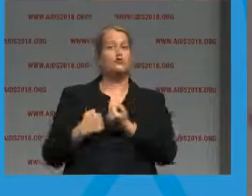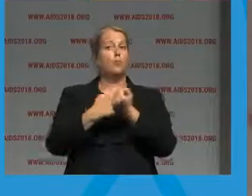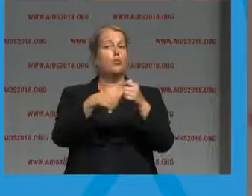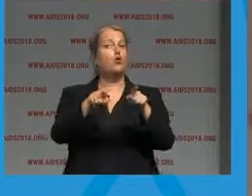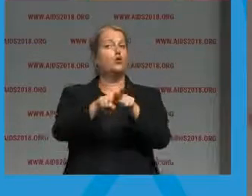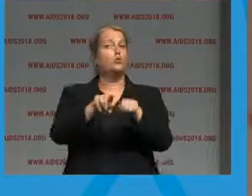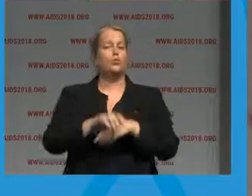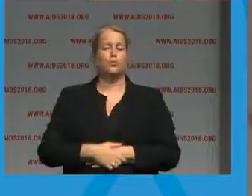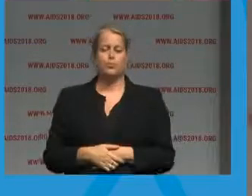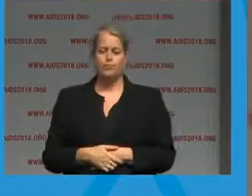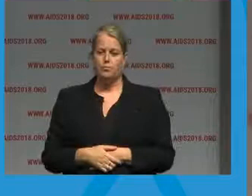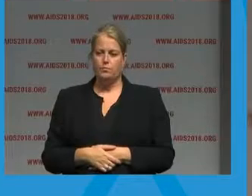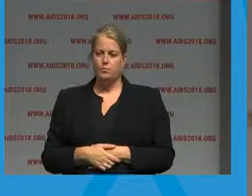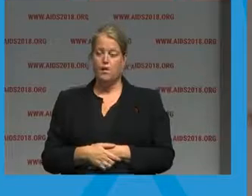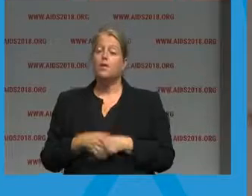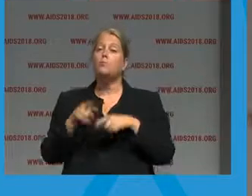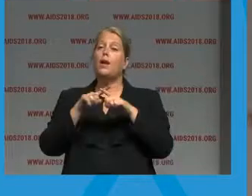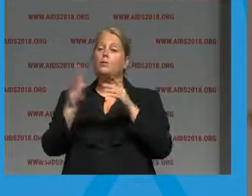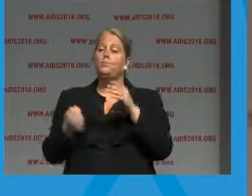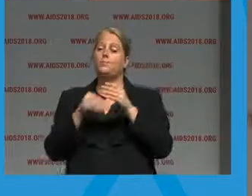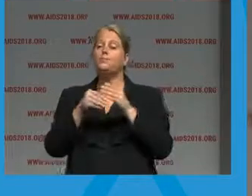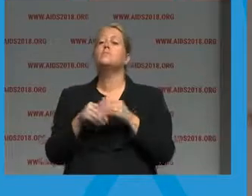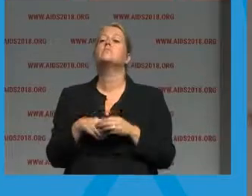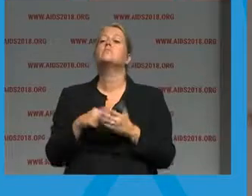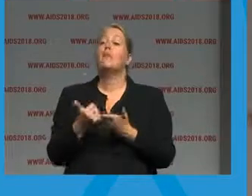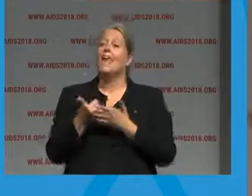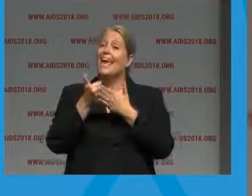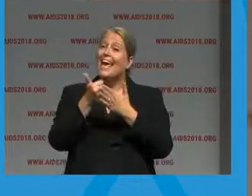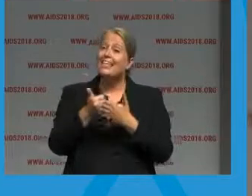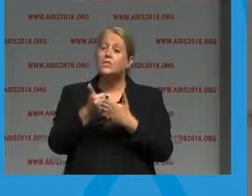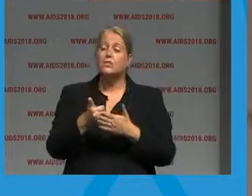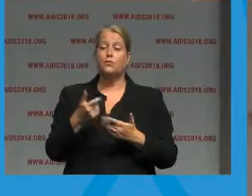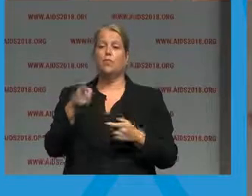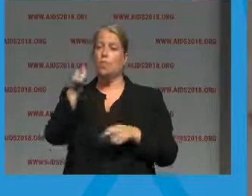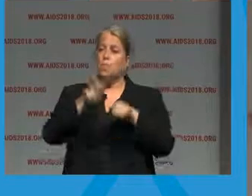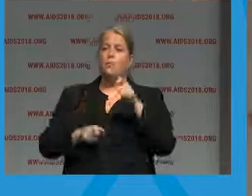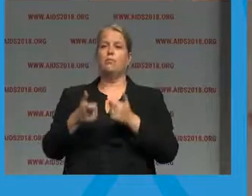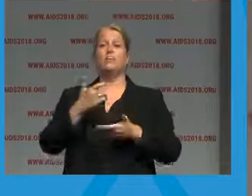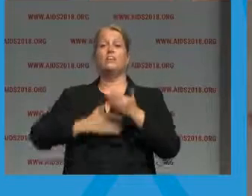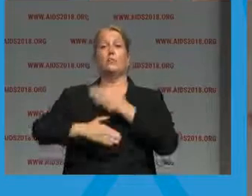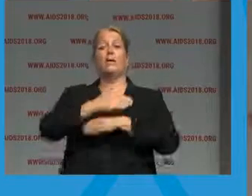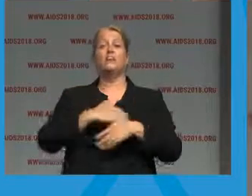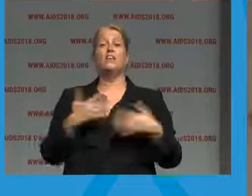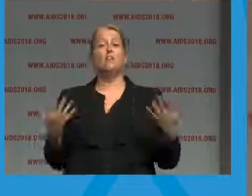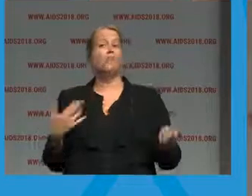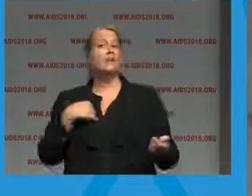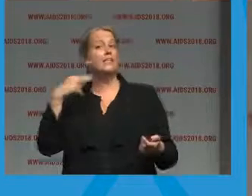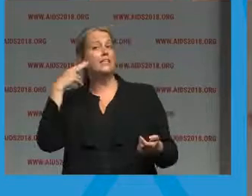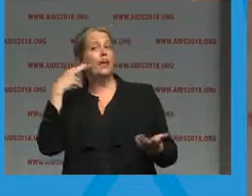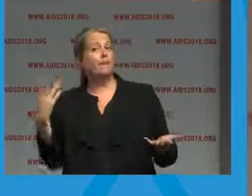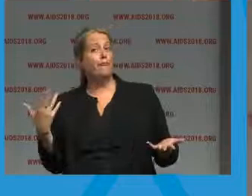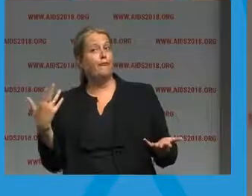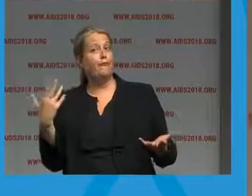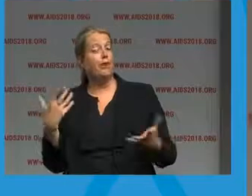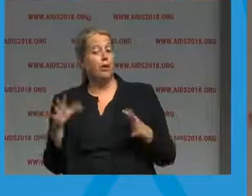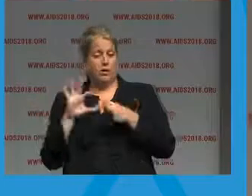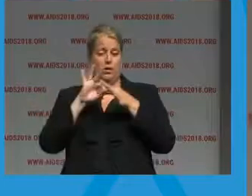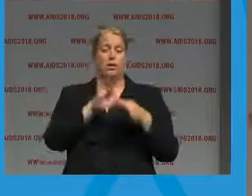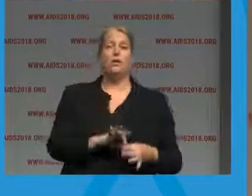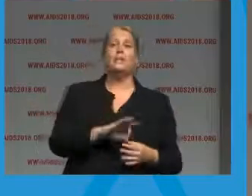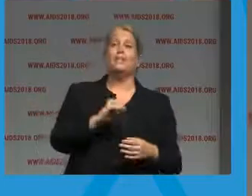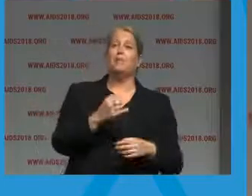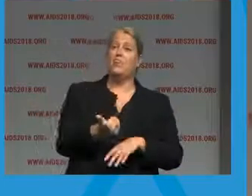and accessibility to aids for clients suffering disability, such as deafness that is caused by the TB